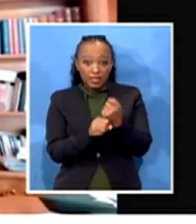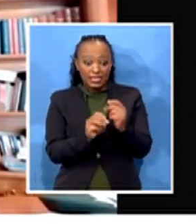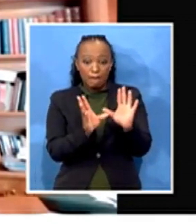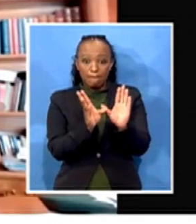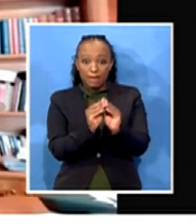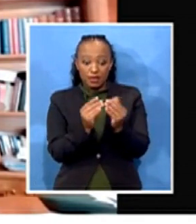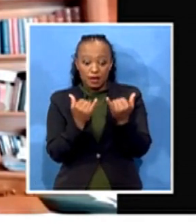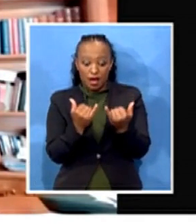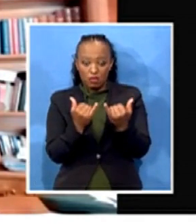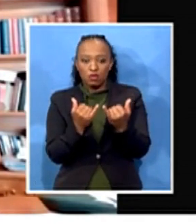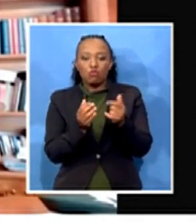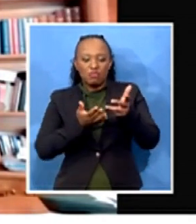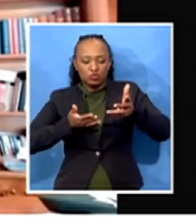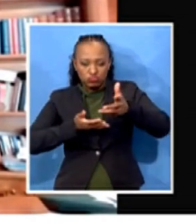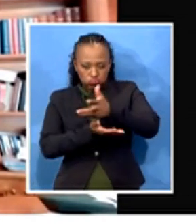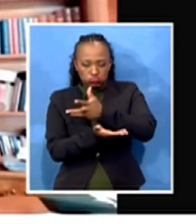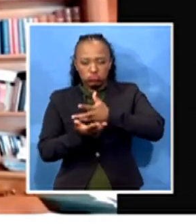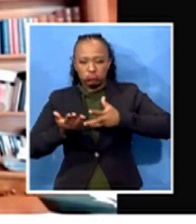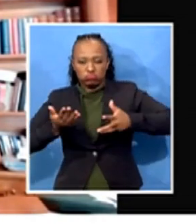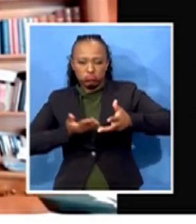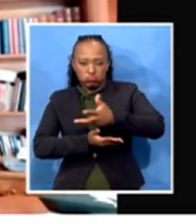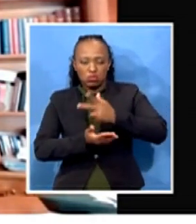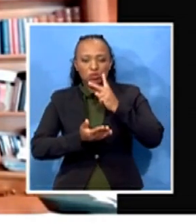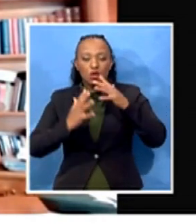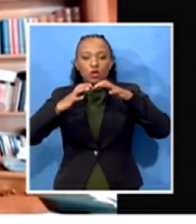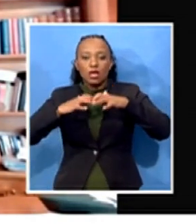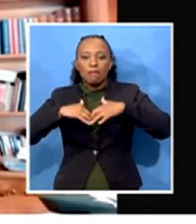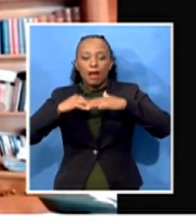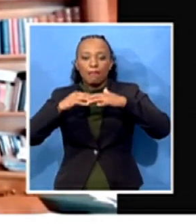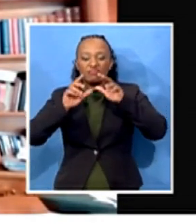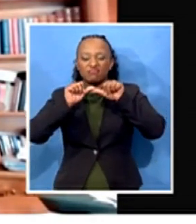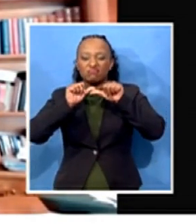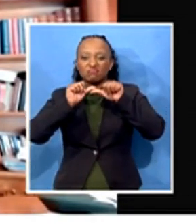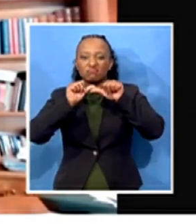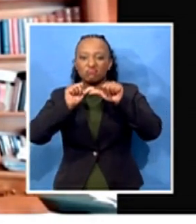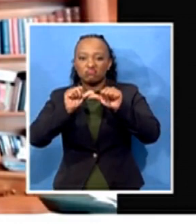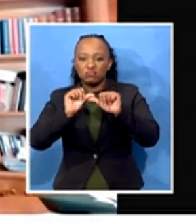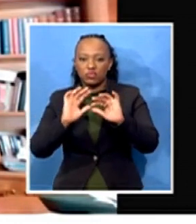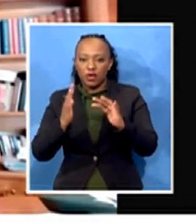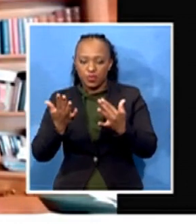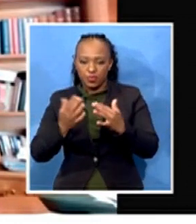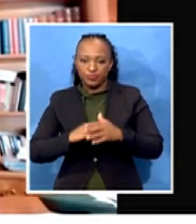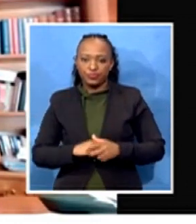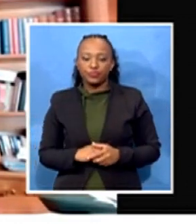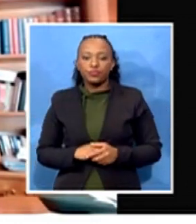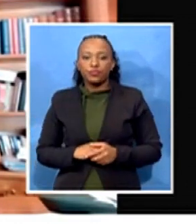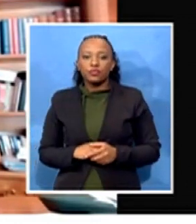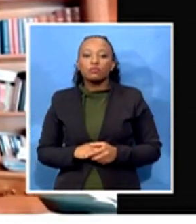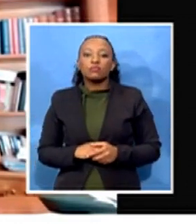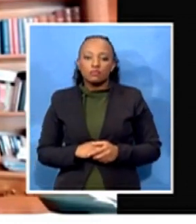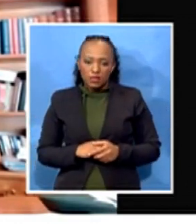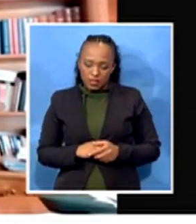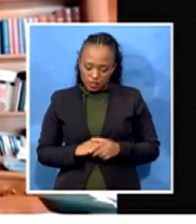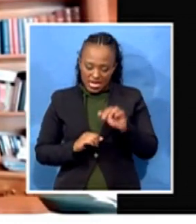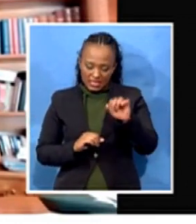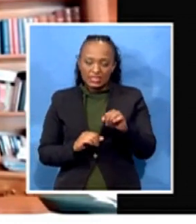long-term sustainability of this important industry. We have to address several challenges